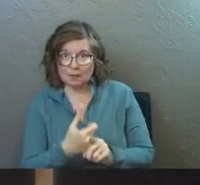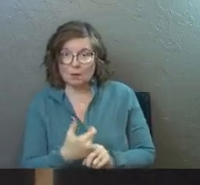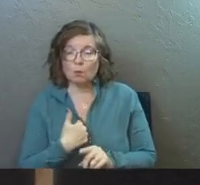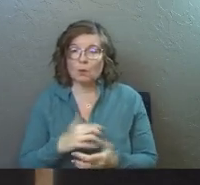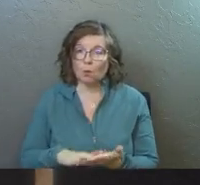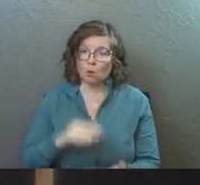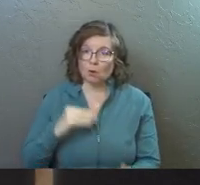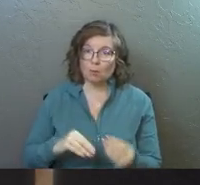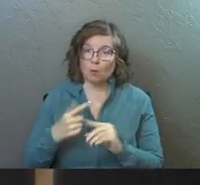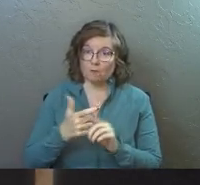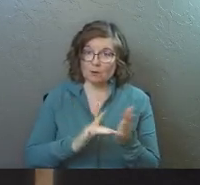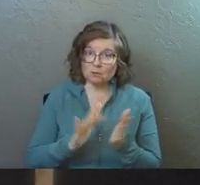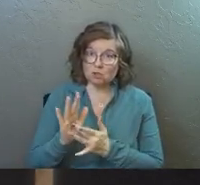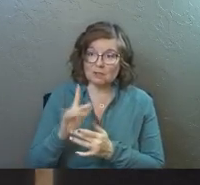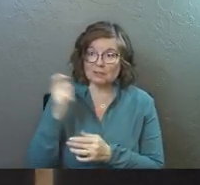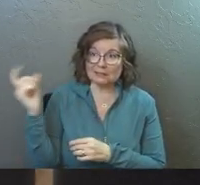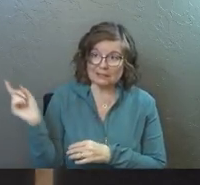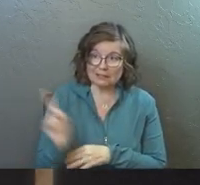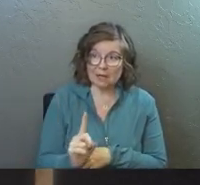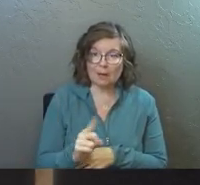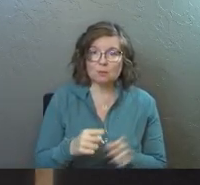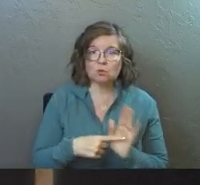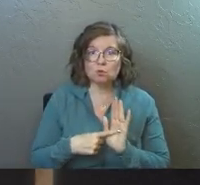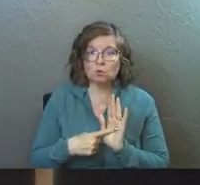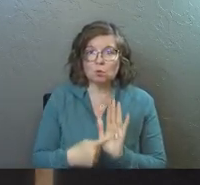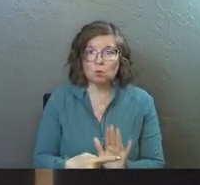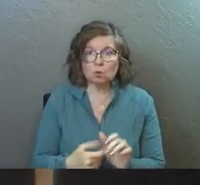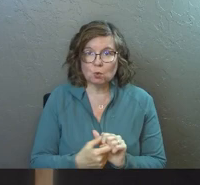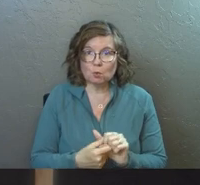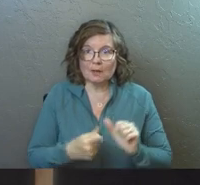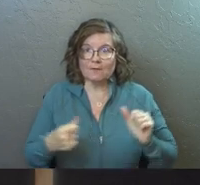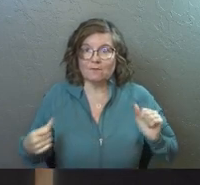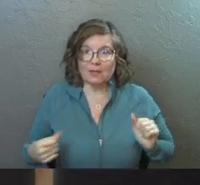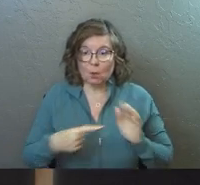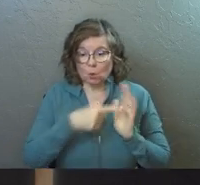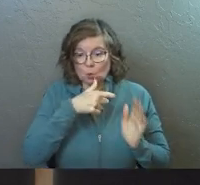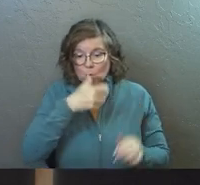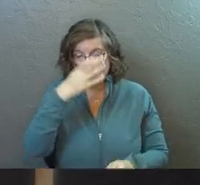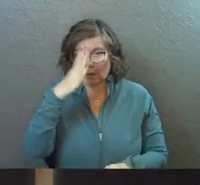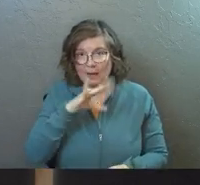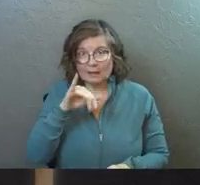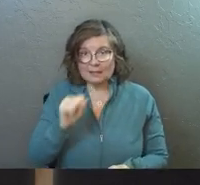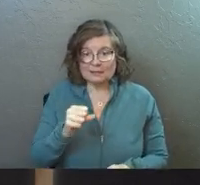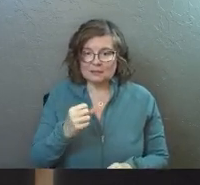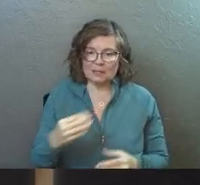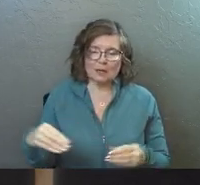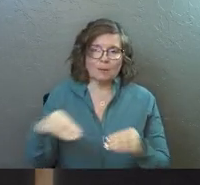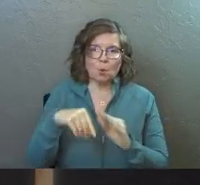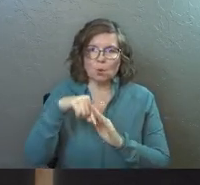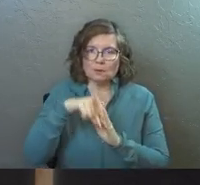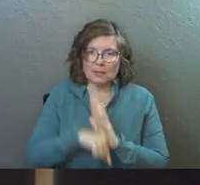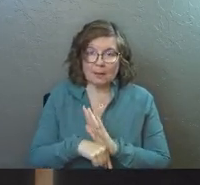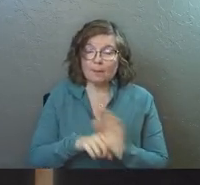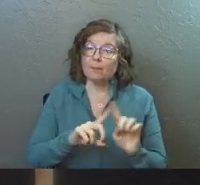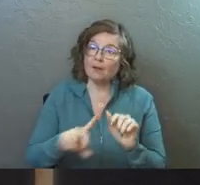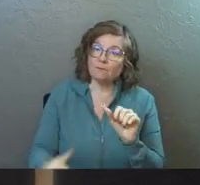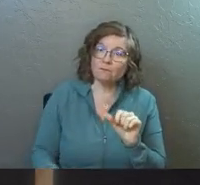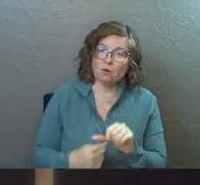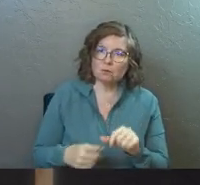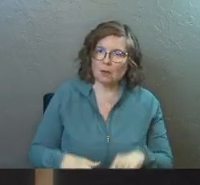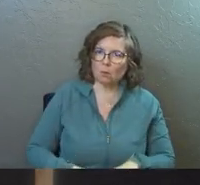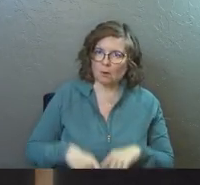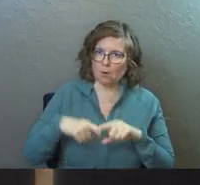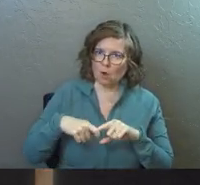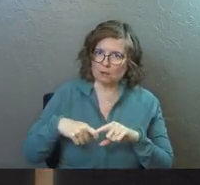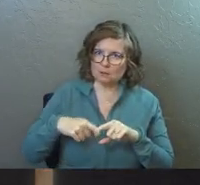from Jesus, because Jesus comes to reveal who God is in even greater depth. But first, I want to